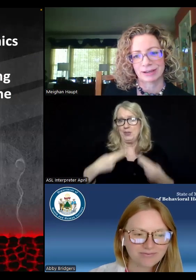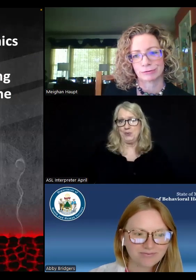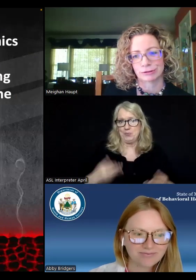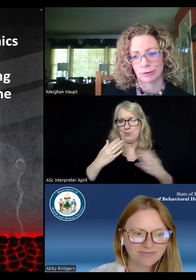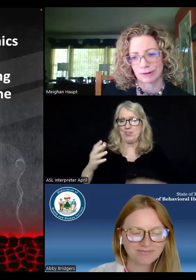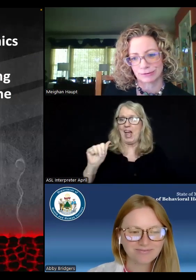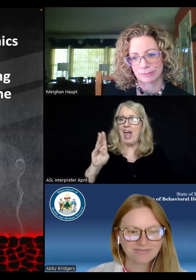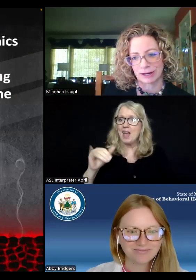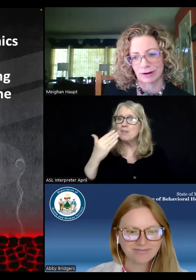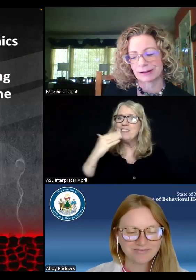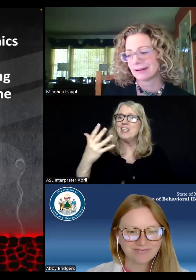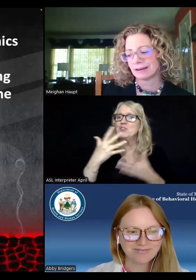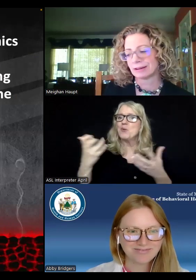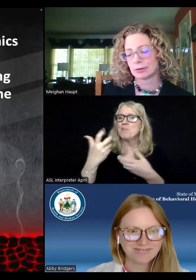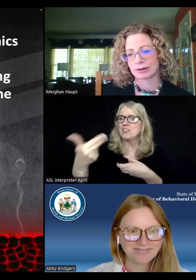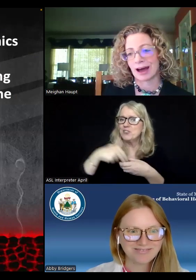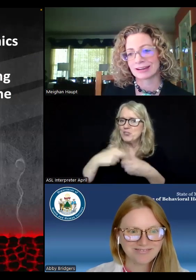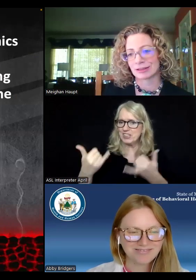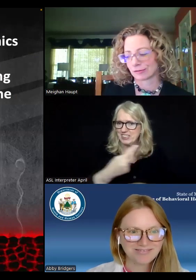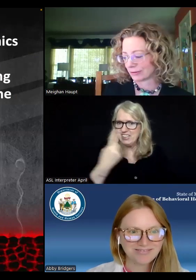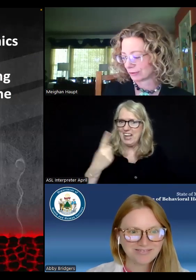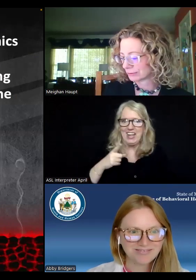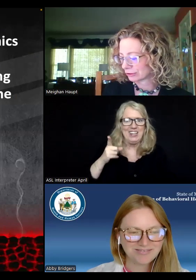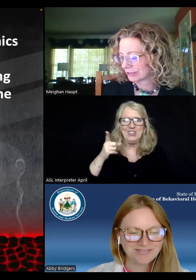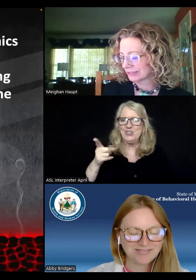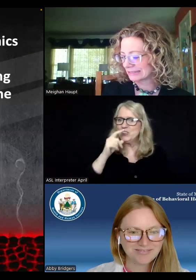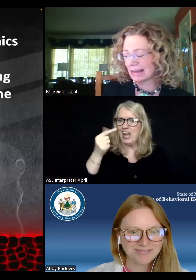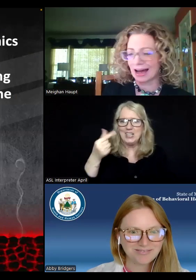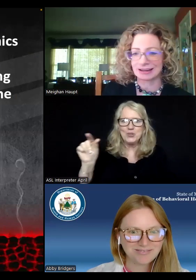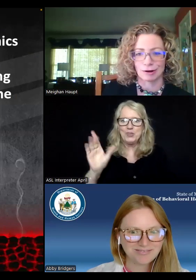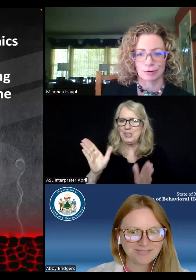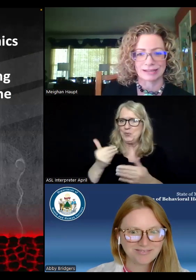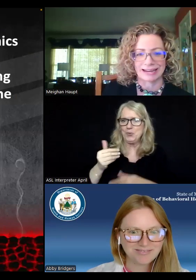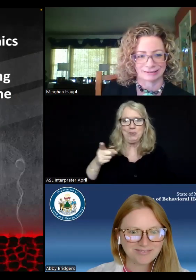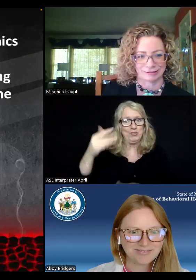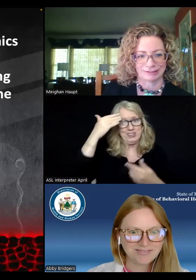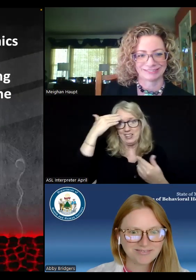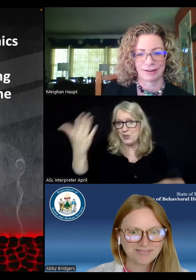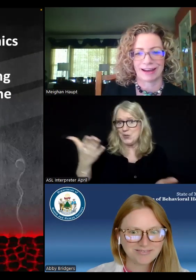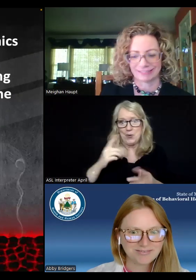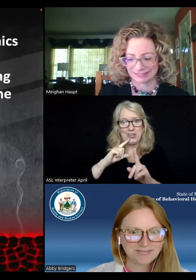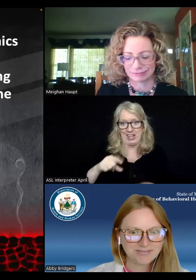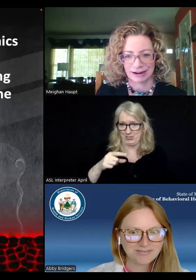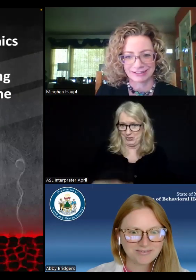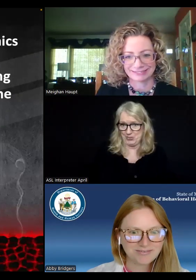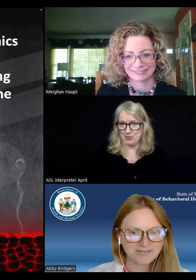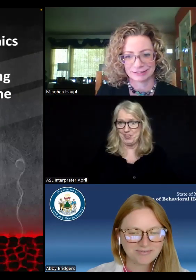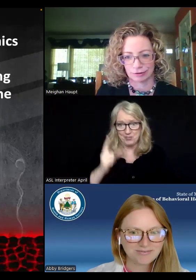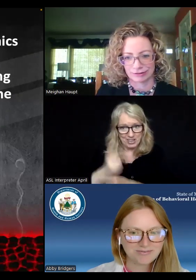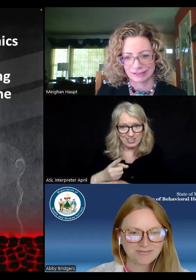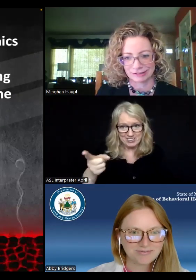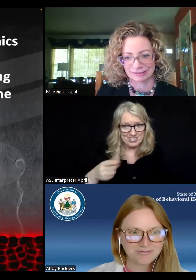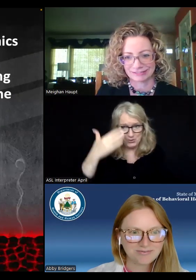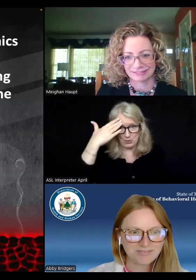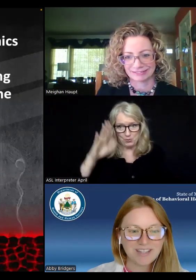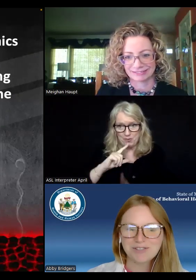Abby, thank you so much for being on. You were not in the green room, so she does not know the answer. Okay, right? You don't